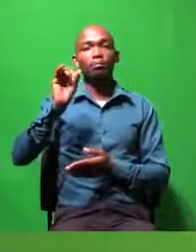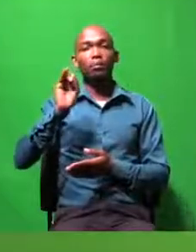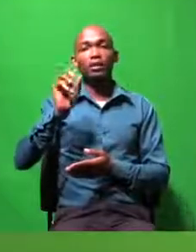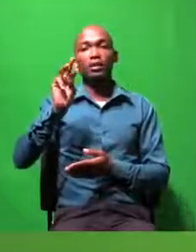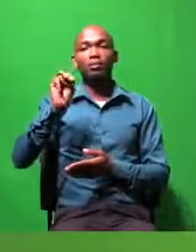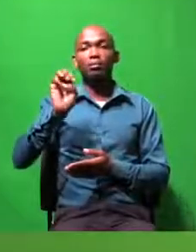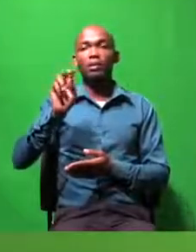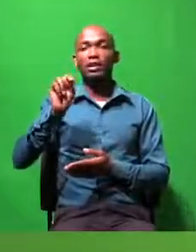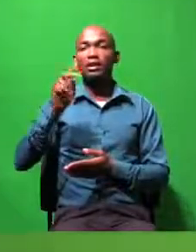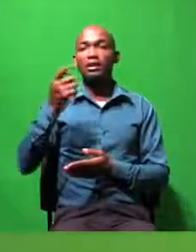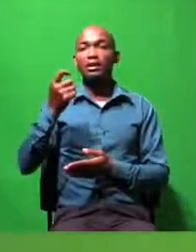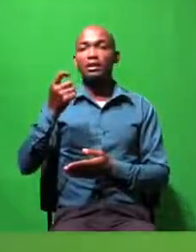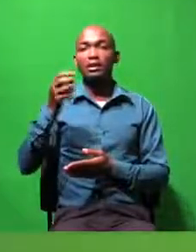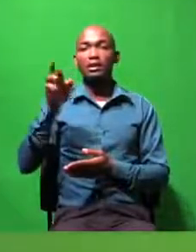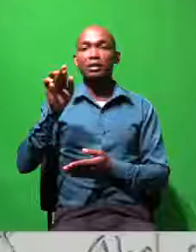Supplemental angles.